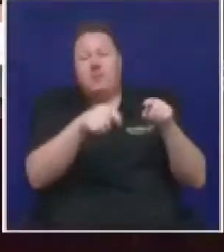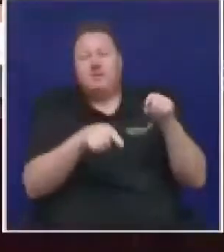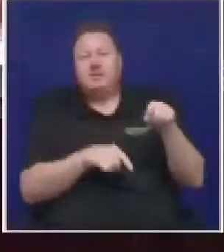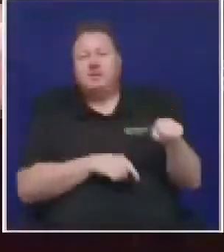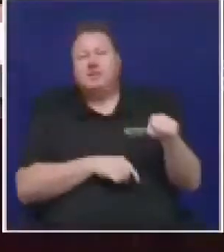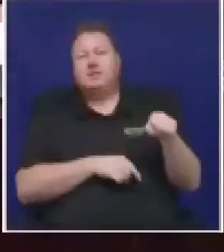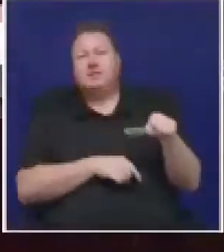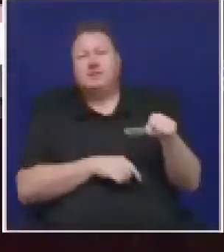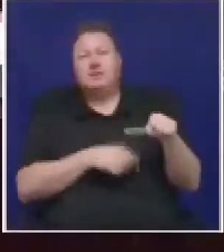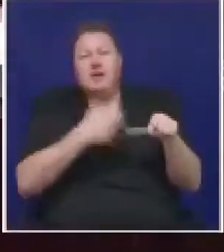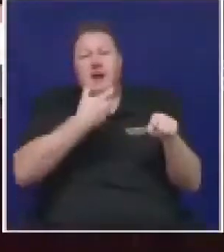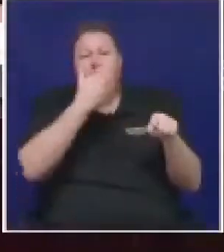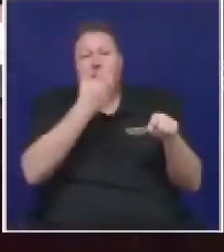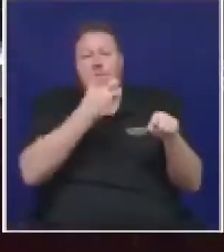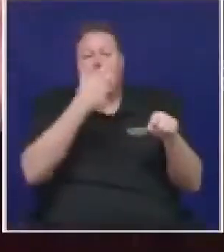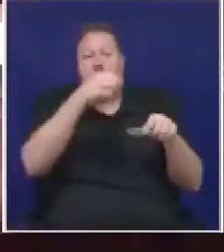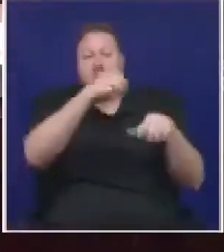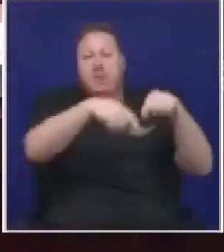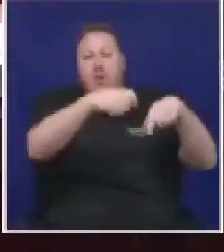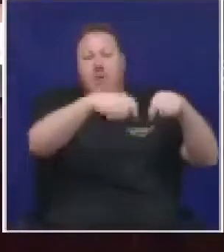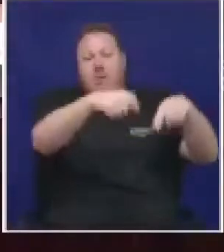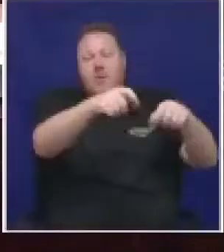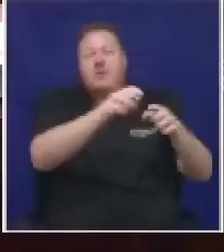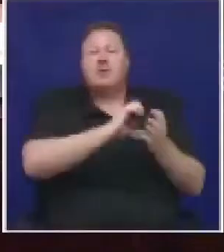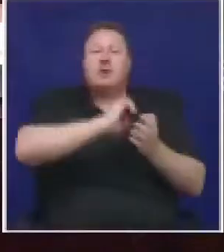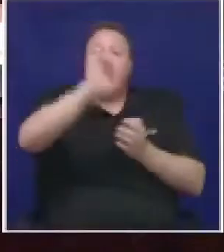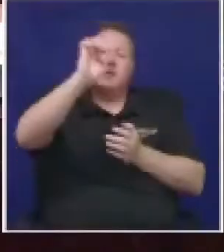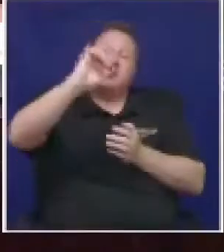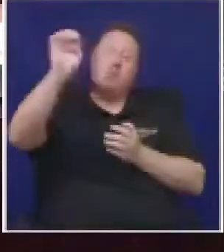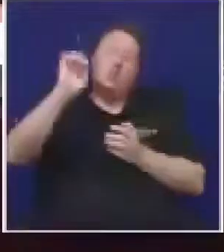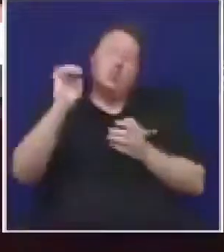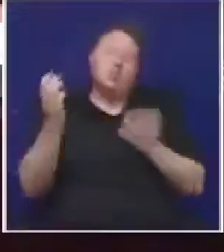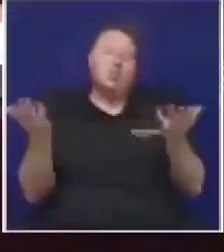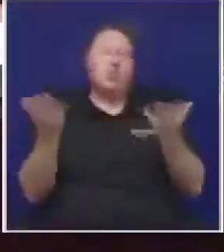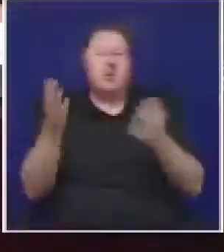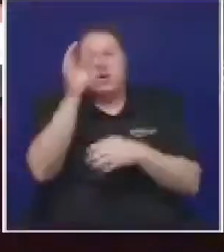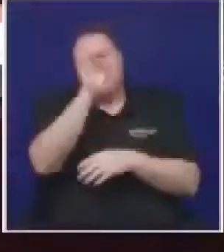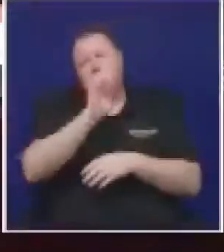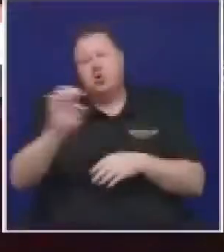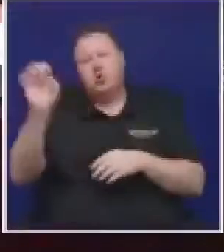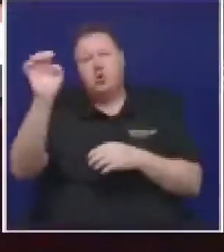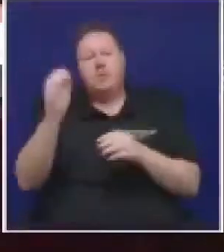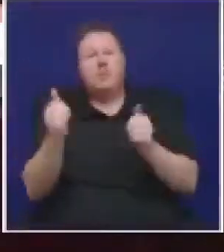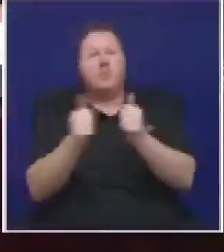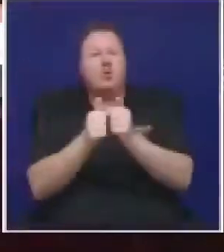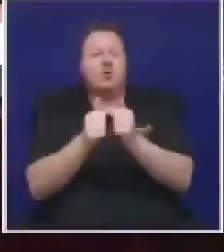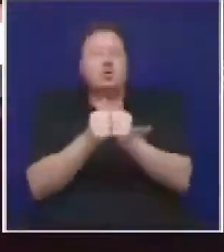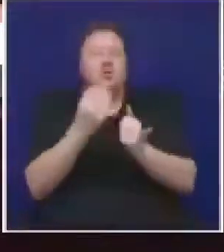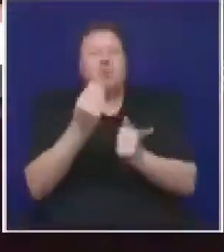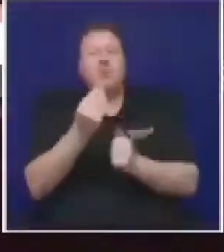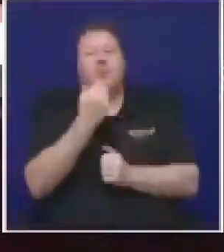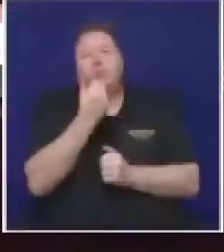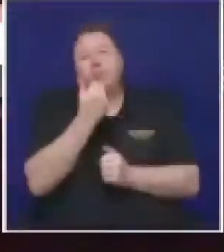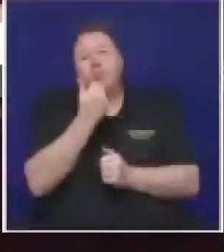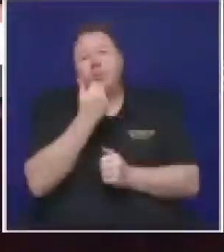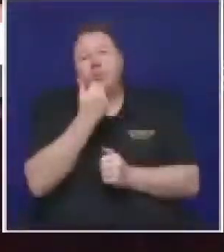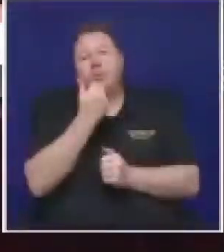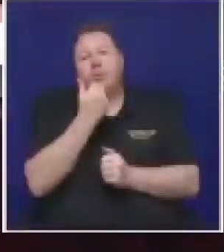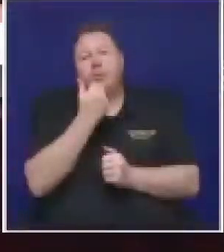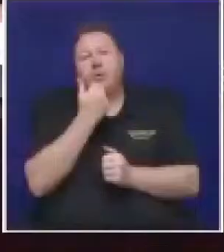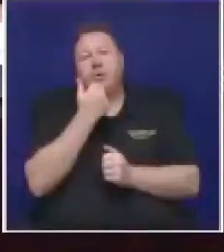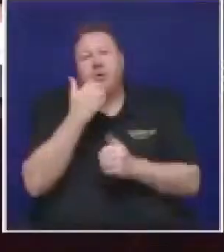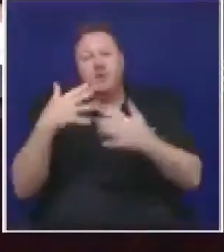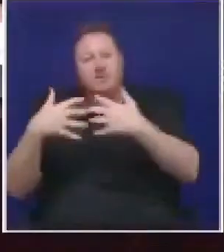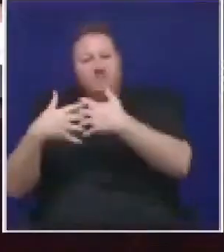planting apples and exporting them to Europe in a partnership with